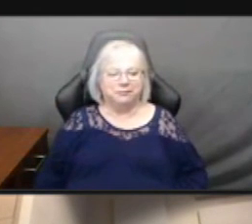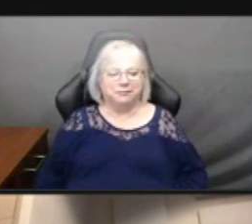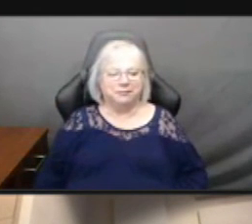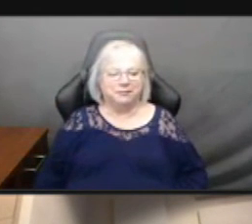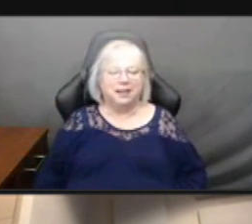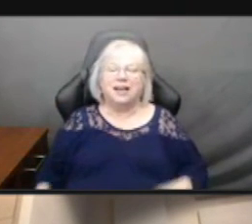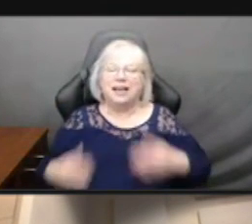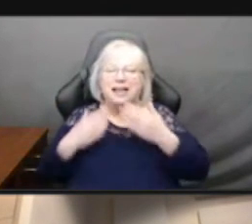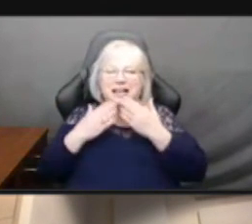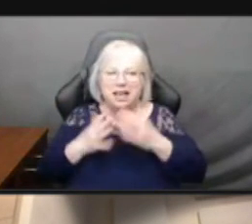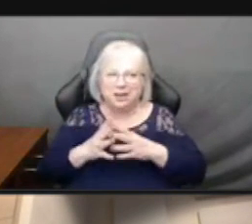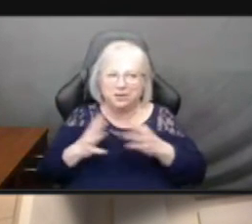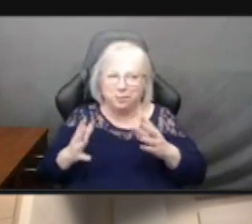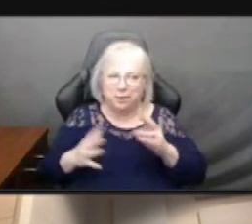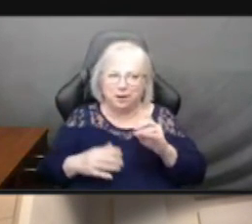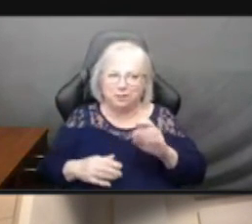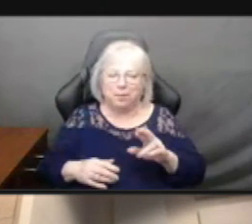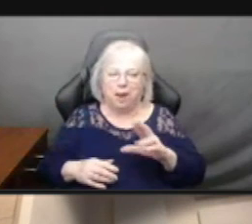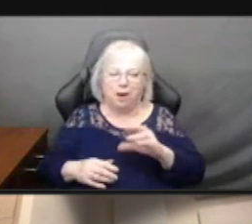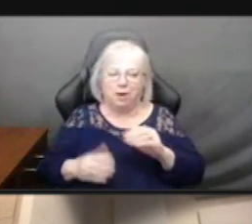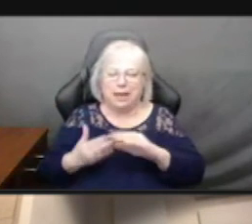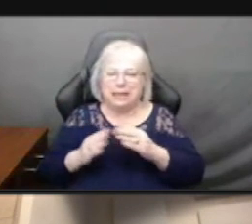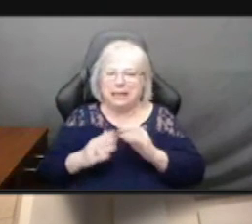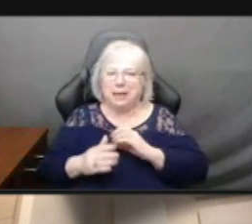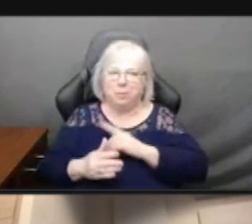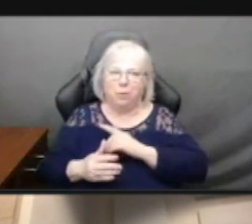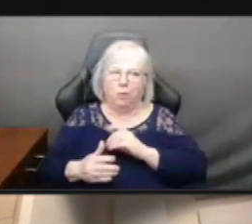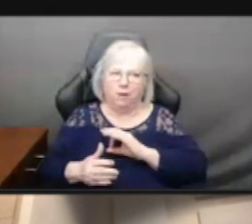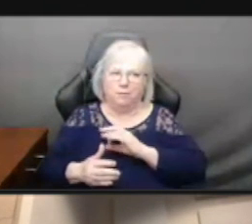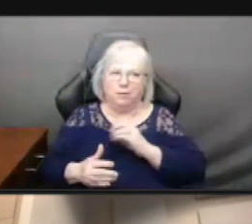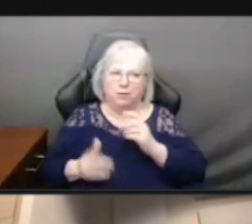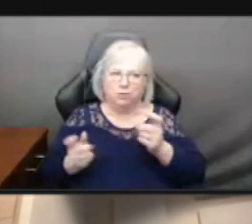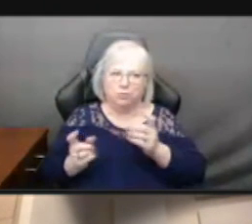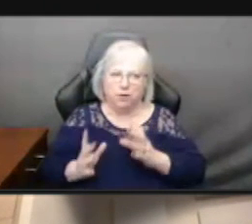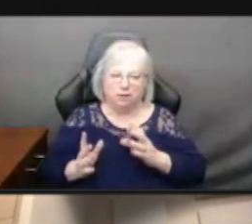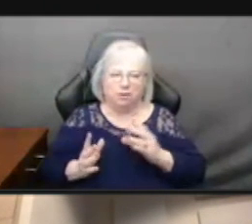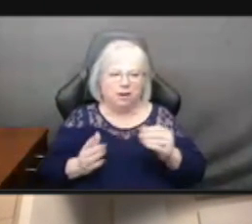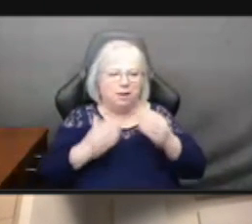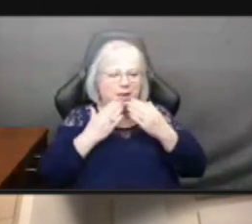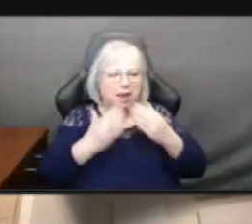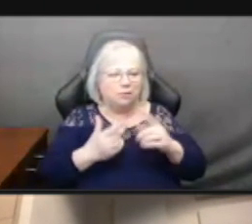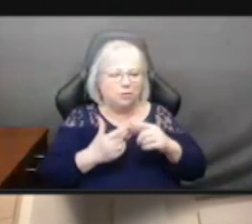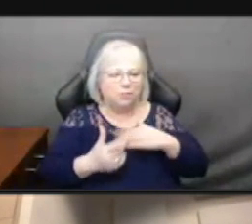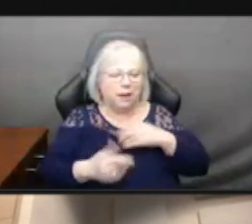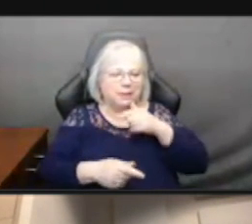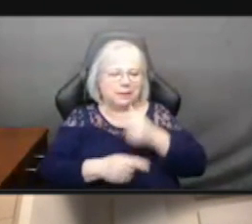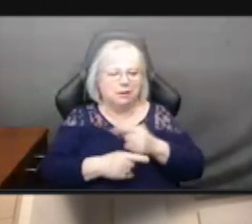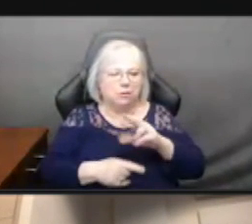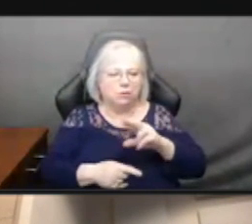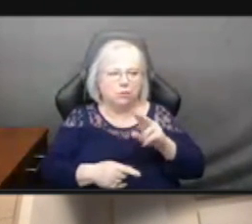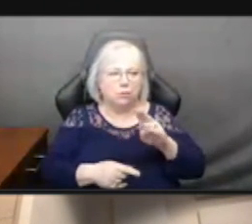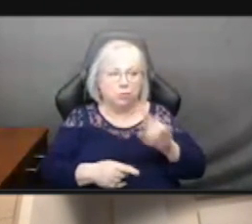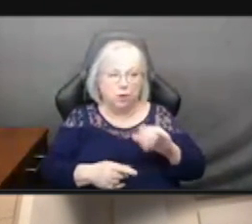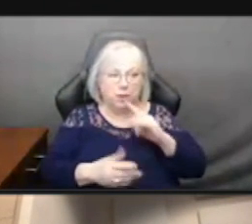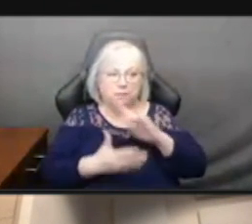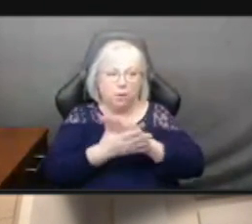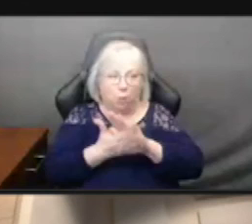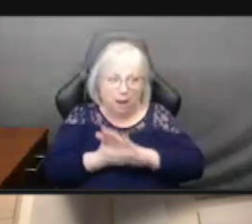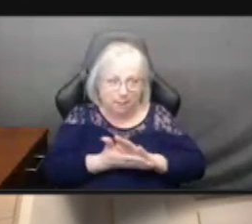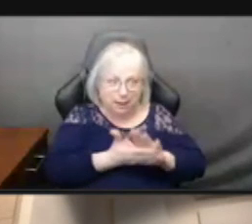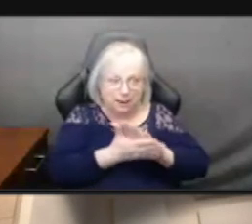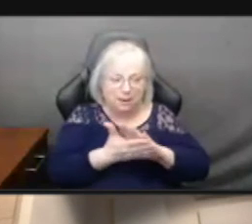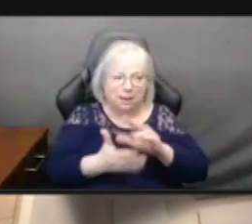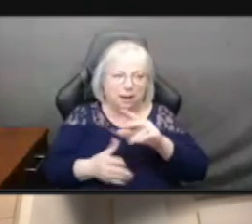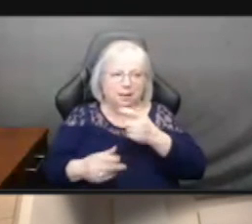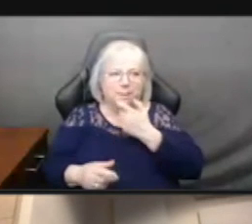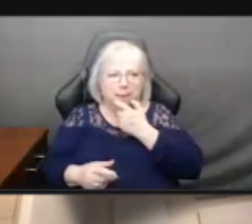Thank you so much, Mayor and the City Board of Directors. Thank you to my sister Ruby for wiping off the podium as well as the